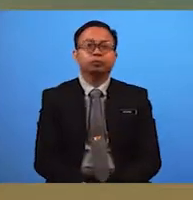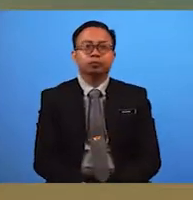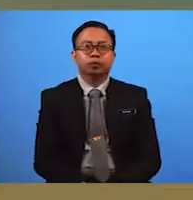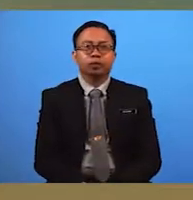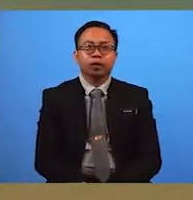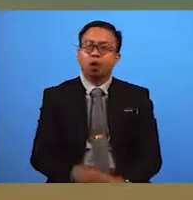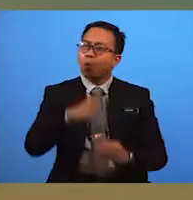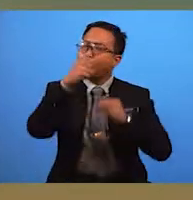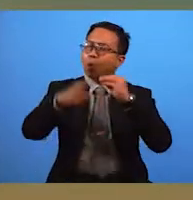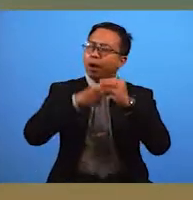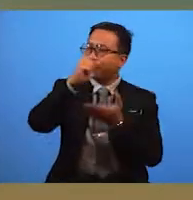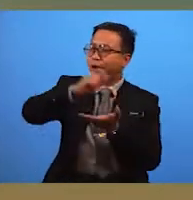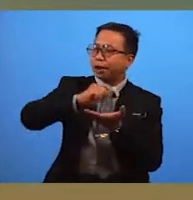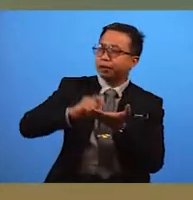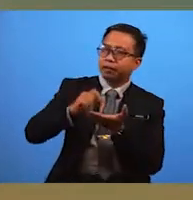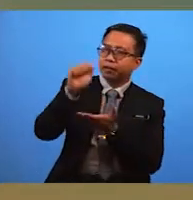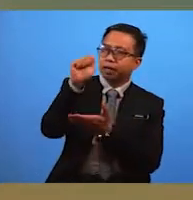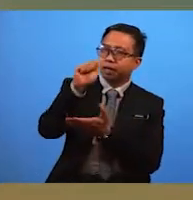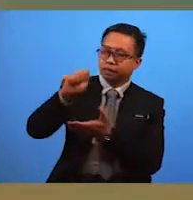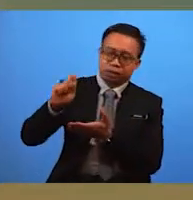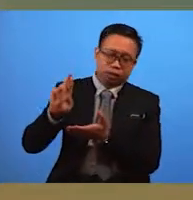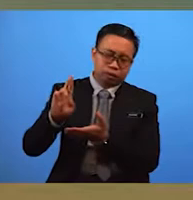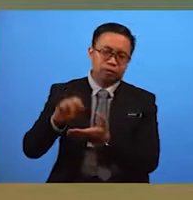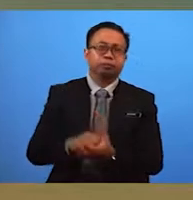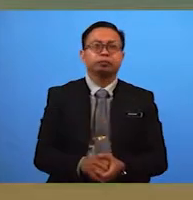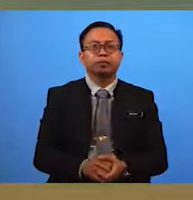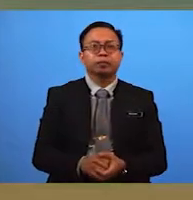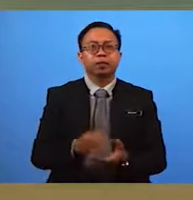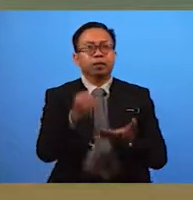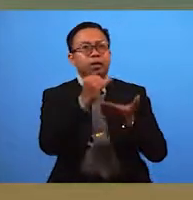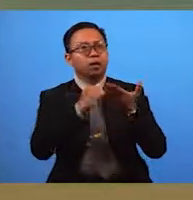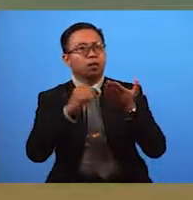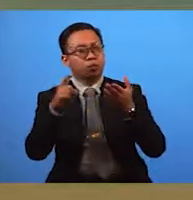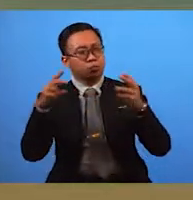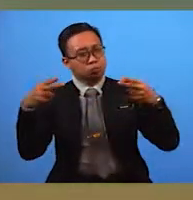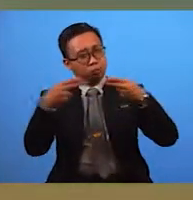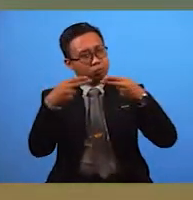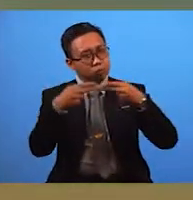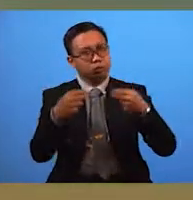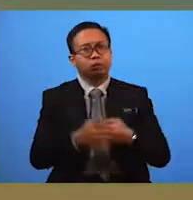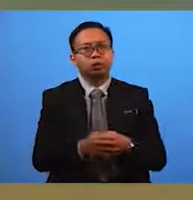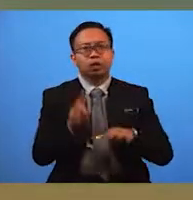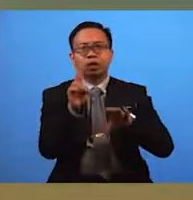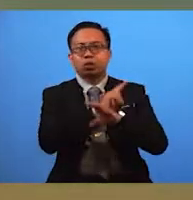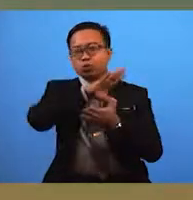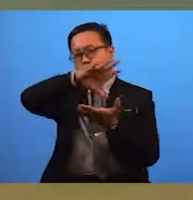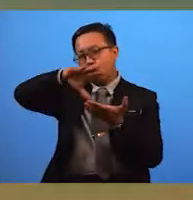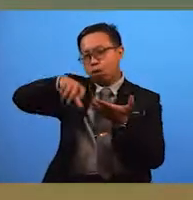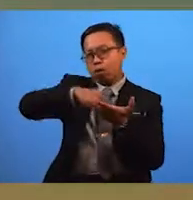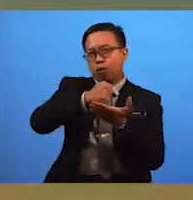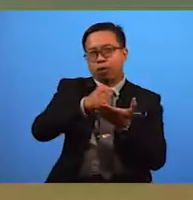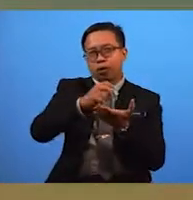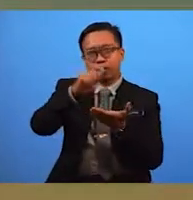When writing your article, you must lay out your article correctly, use all the notes